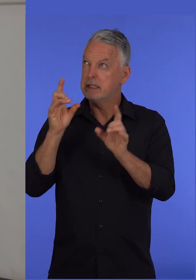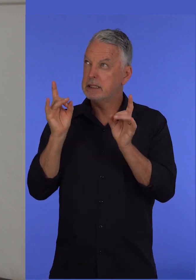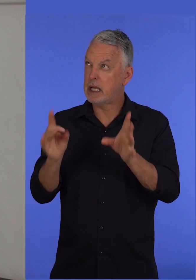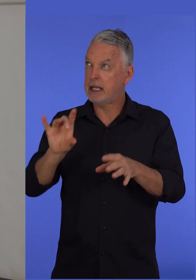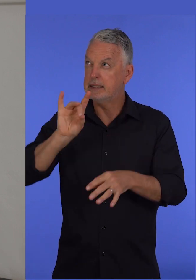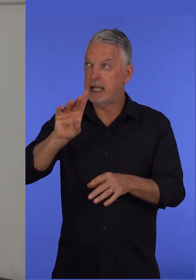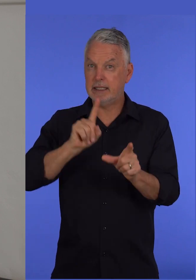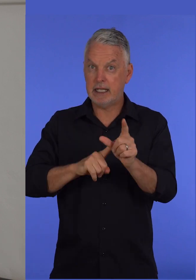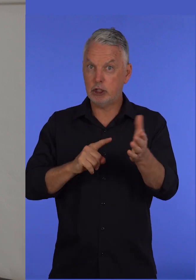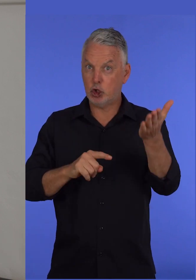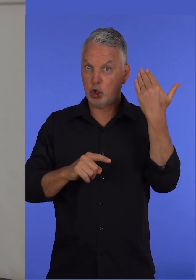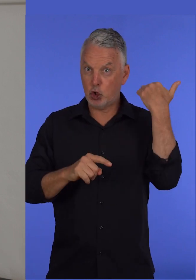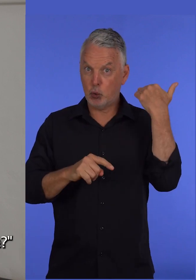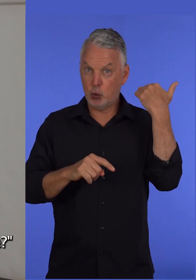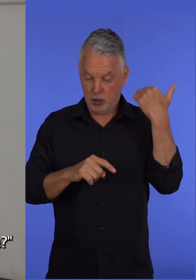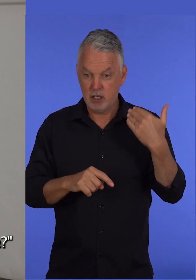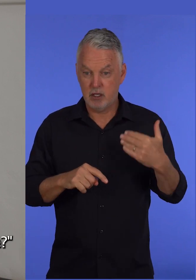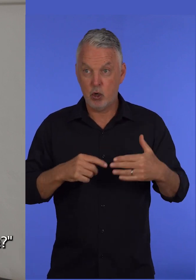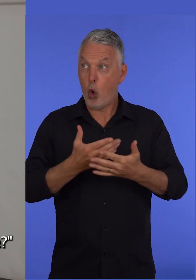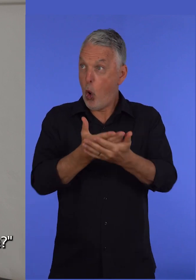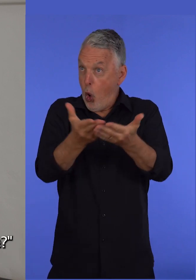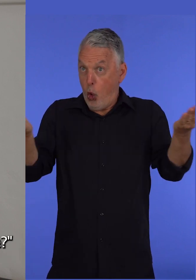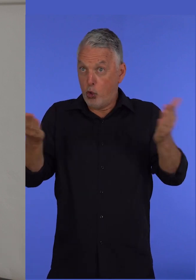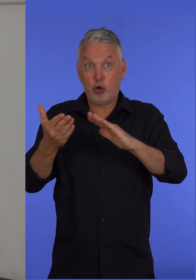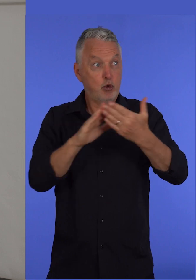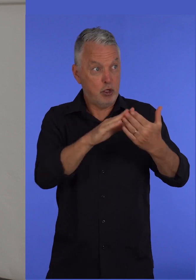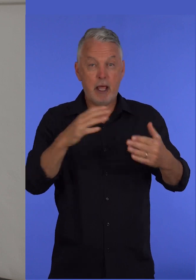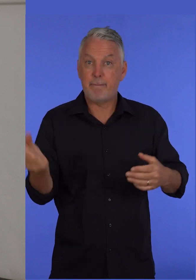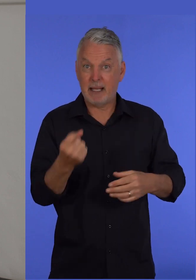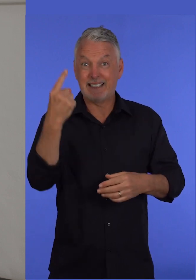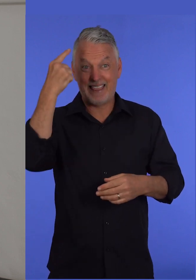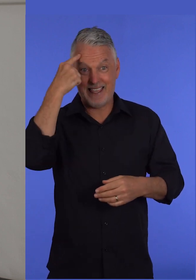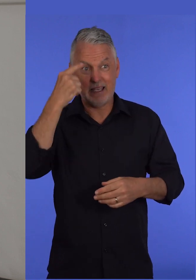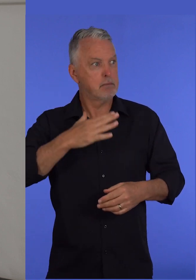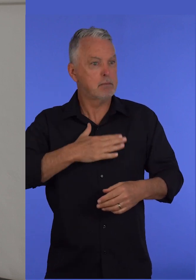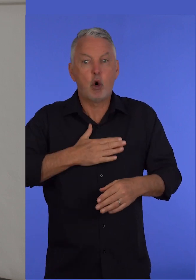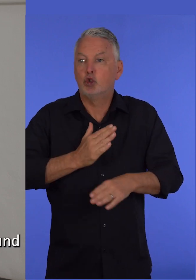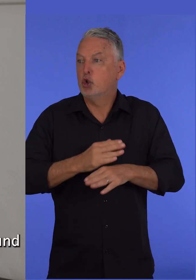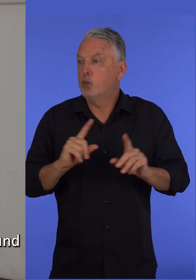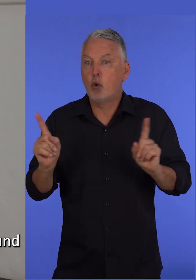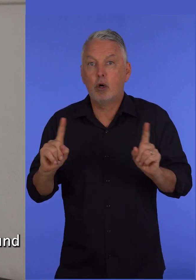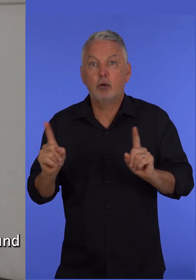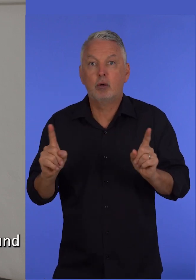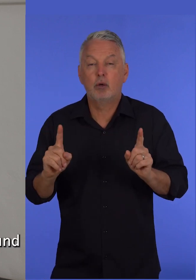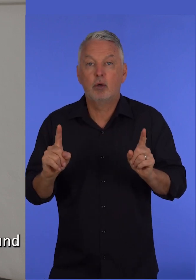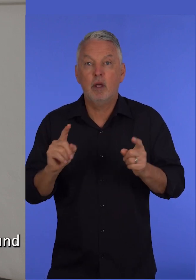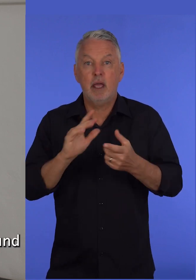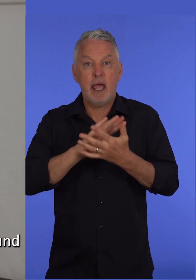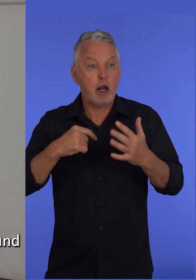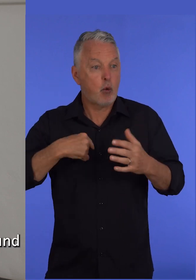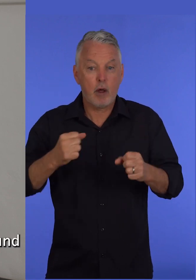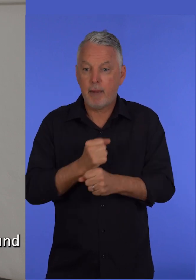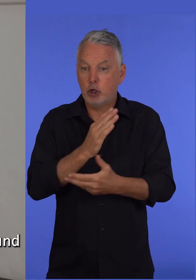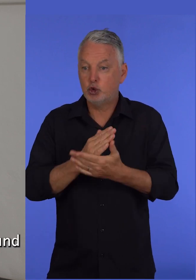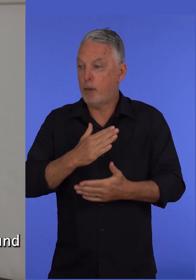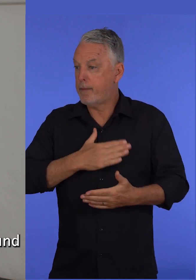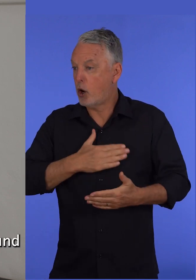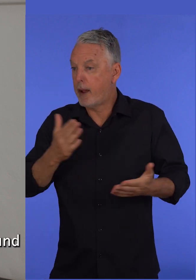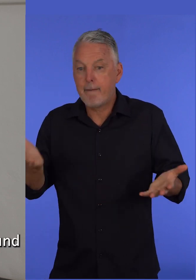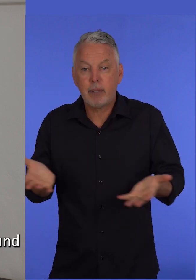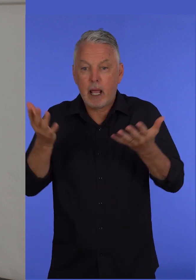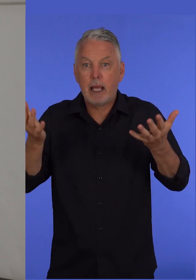in. We need the rest of the community to go, well, what's my role in there? You know, how do I make my playground